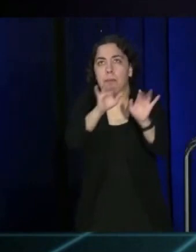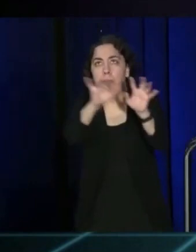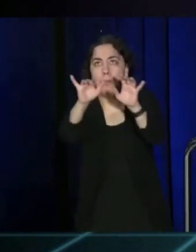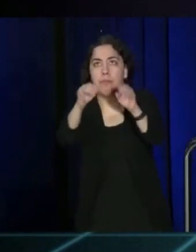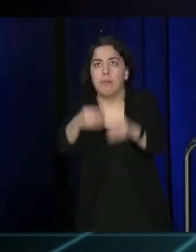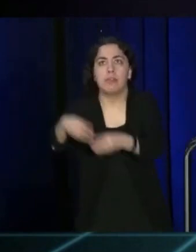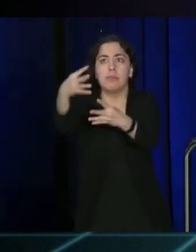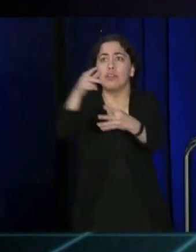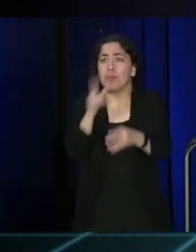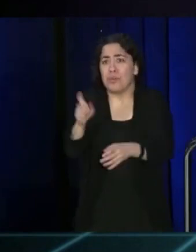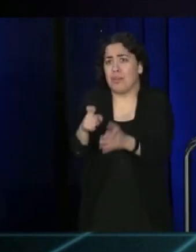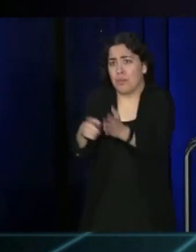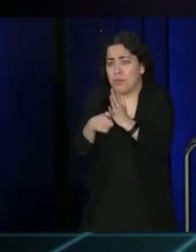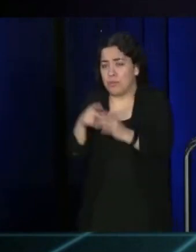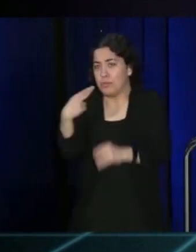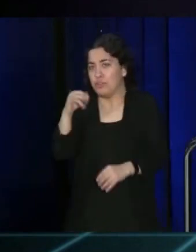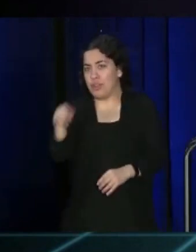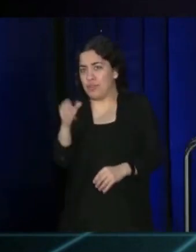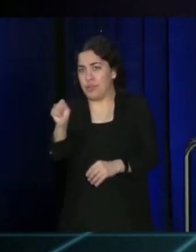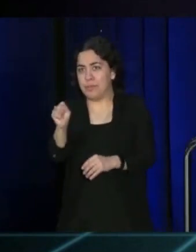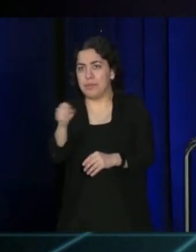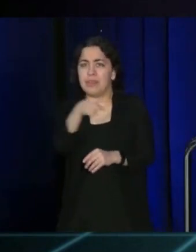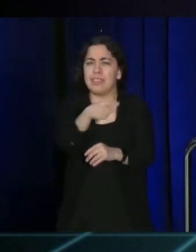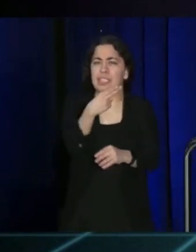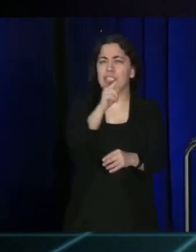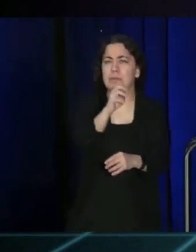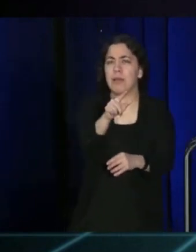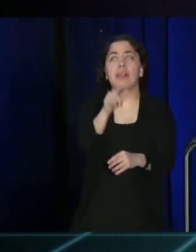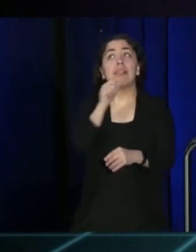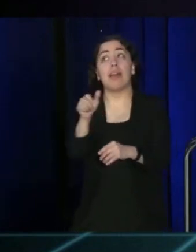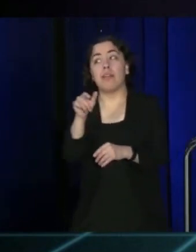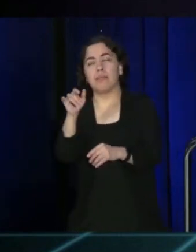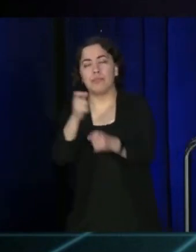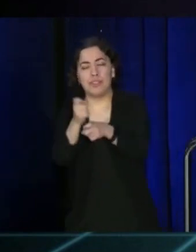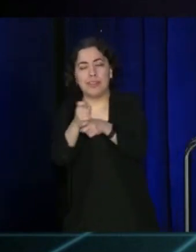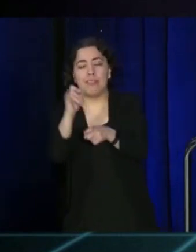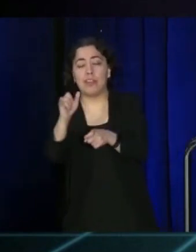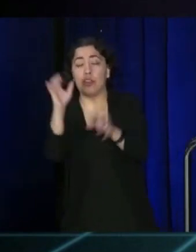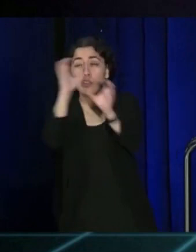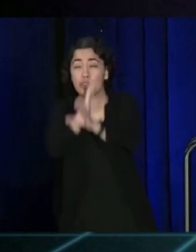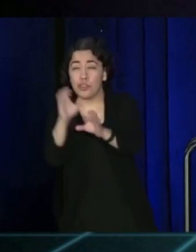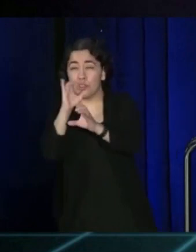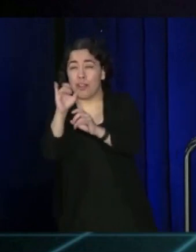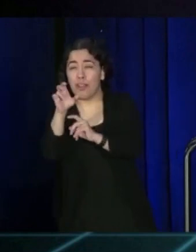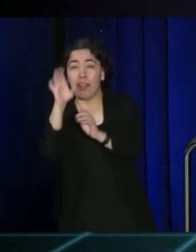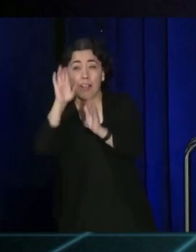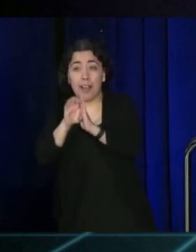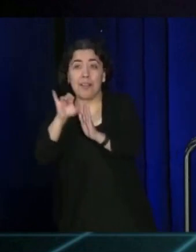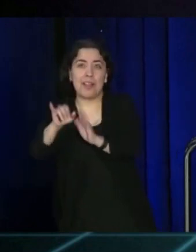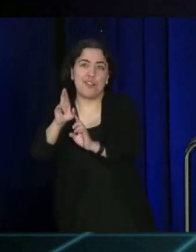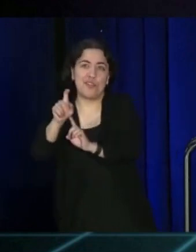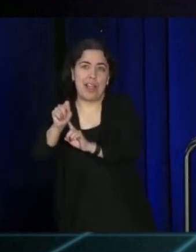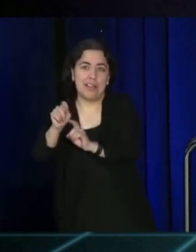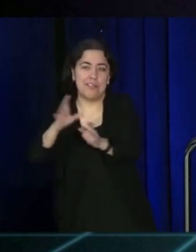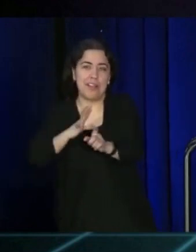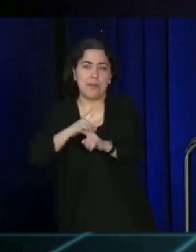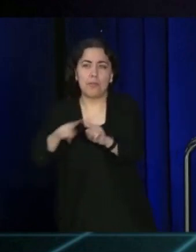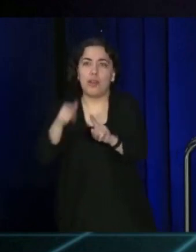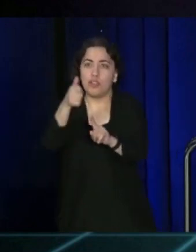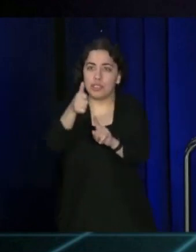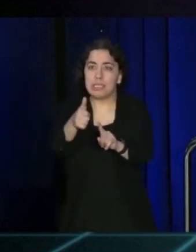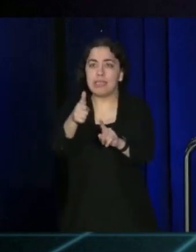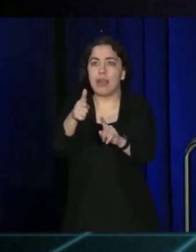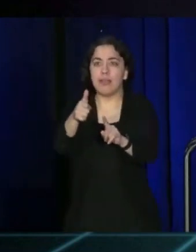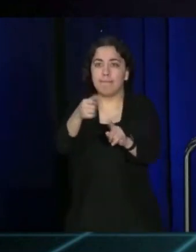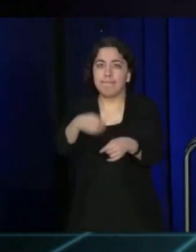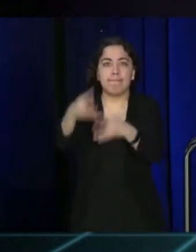This is HTML. Okay, I'm just kidding. That search icon, that's a React component. But you just server render that, whatever. You generate that, or however